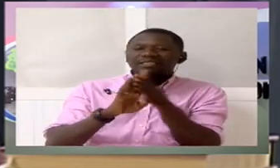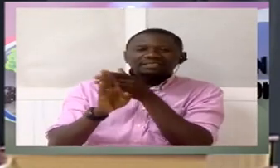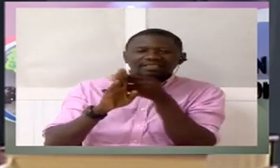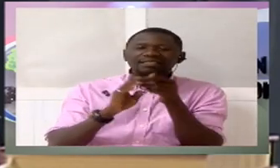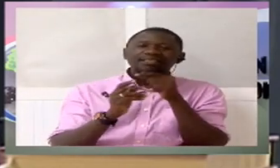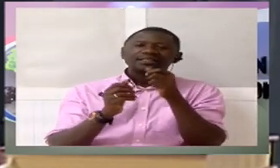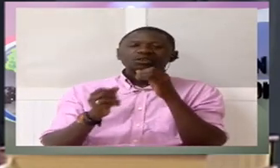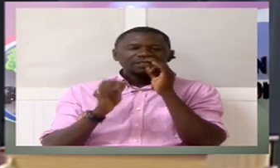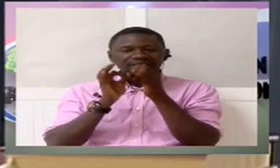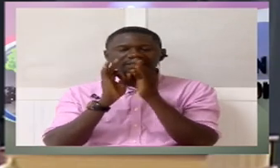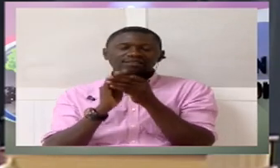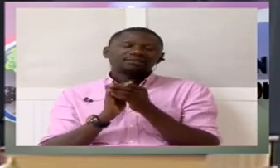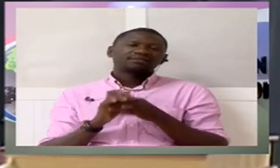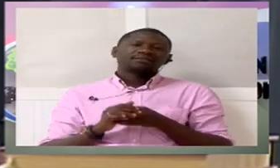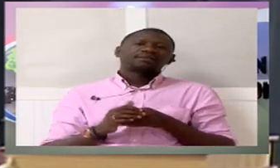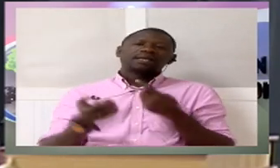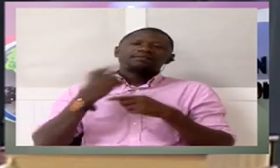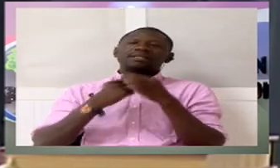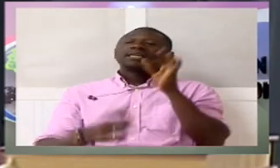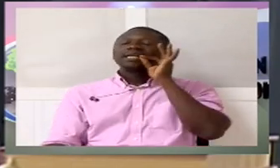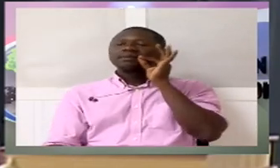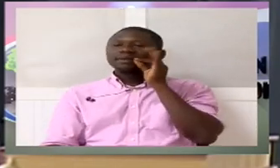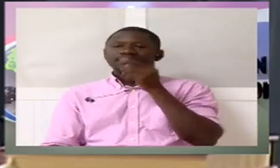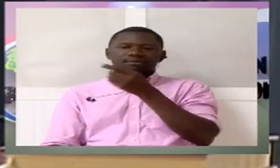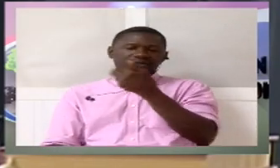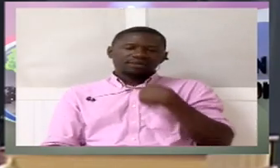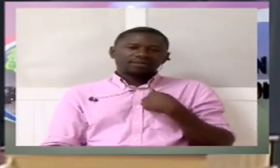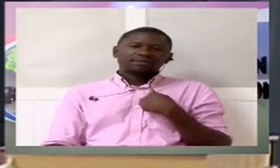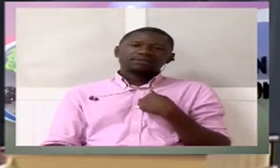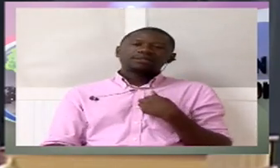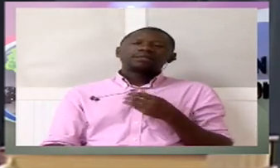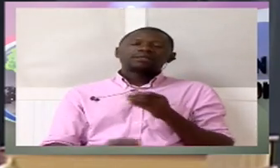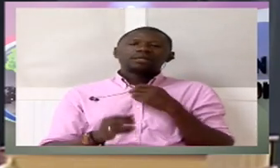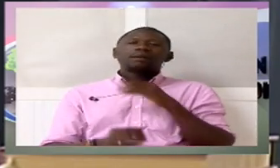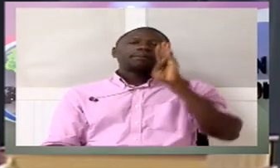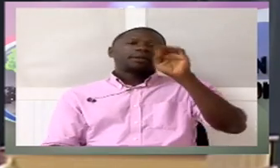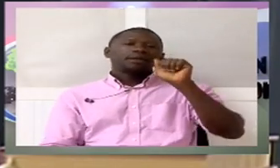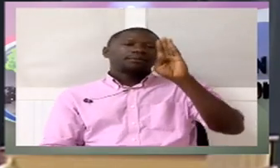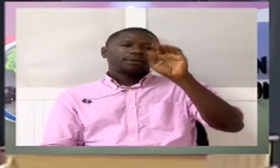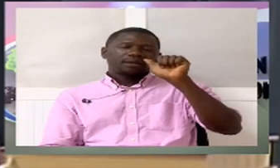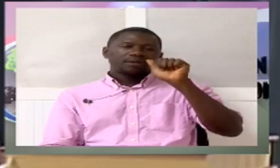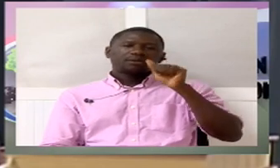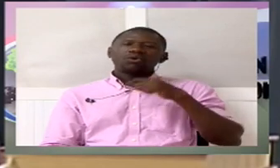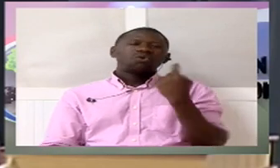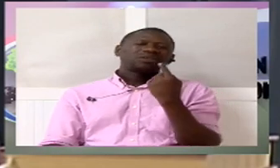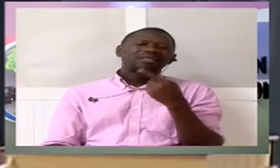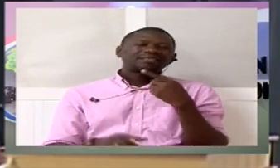And he replied to us that Baba was just like a brother to him. That Baba was just like a brother to